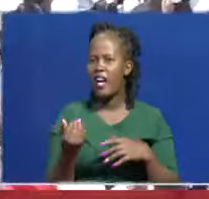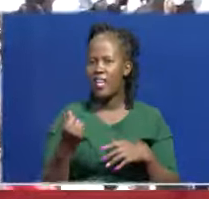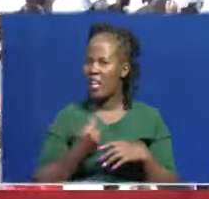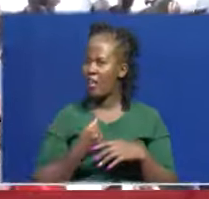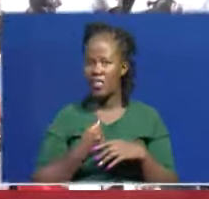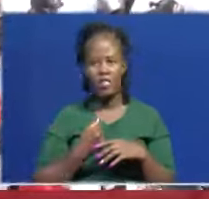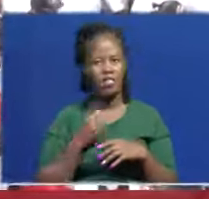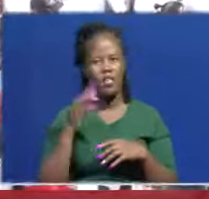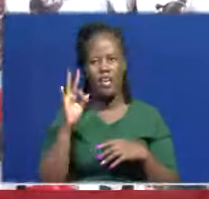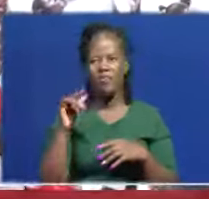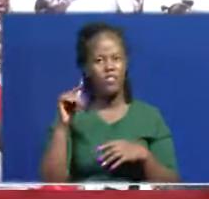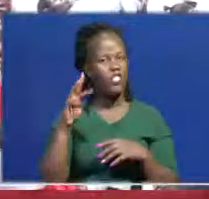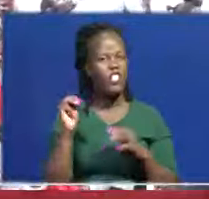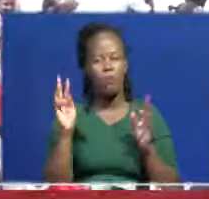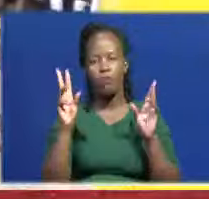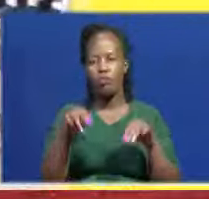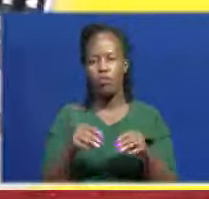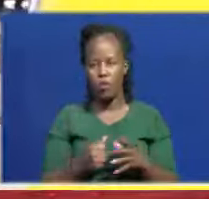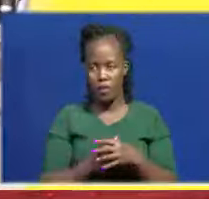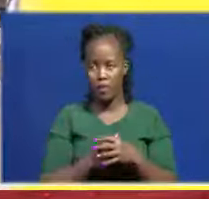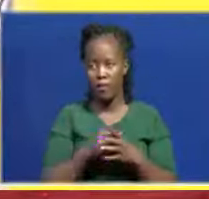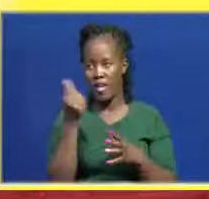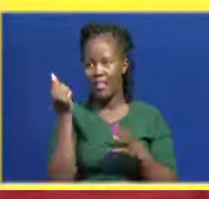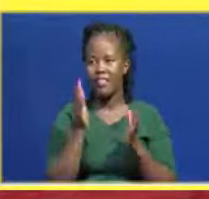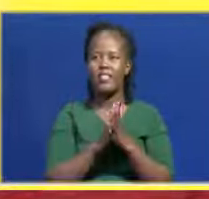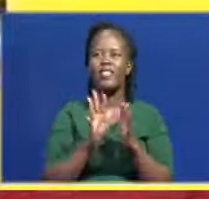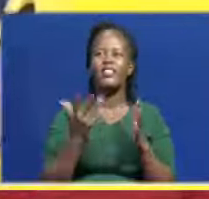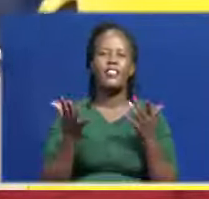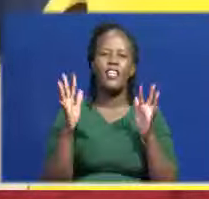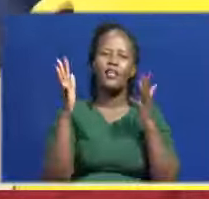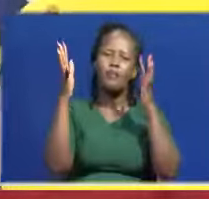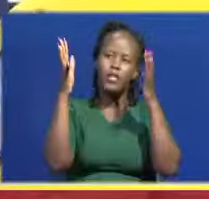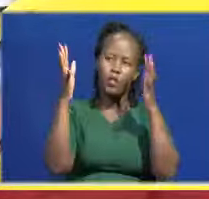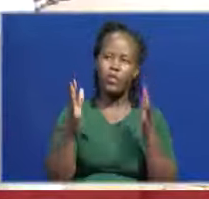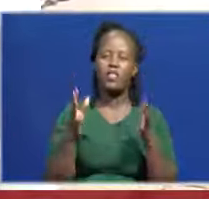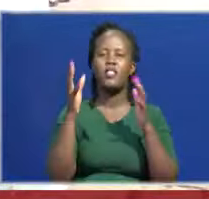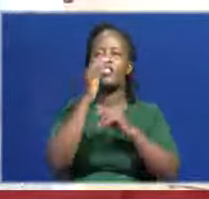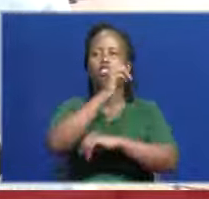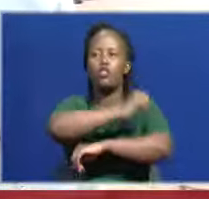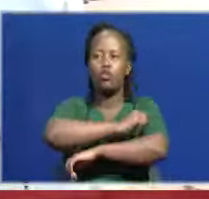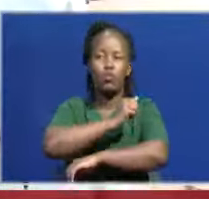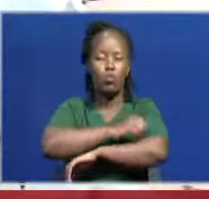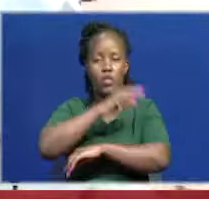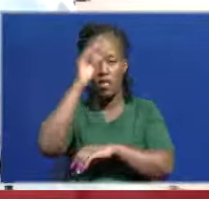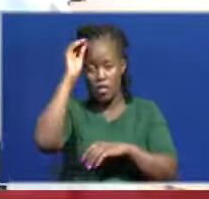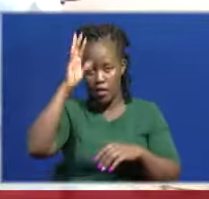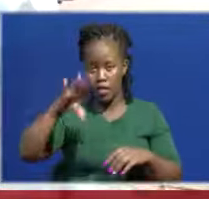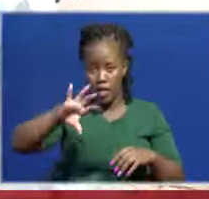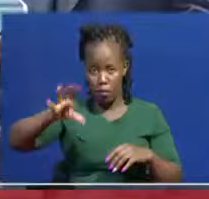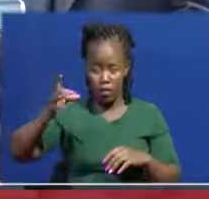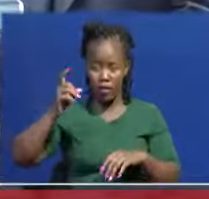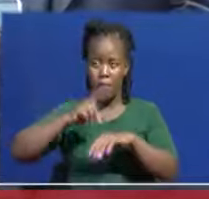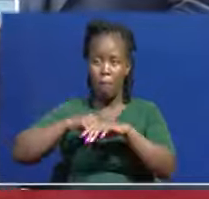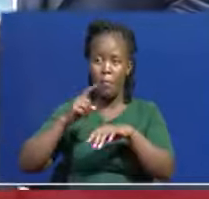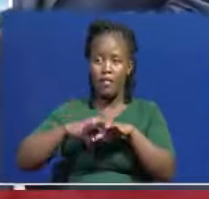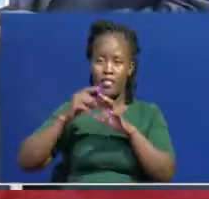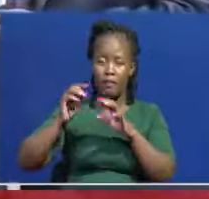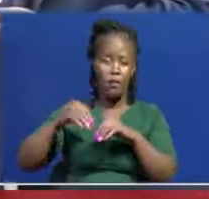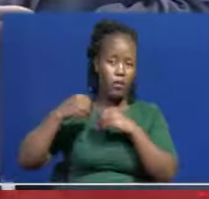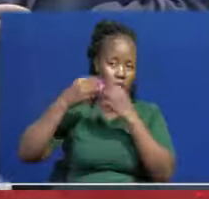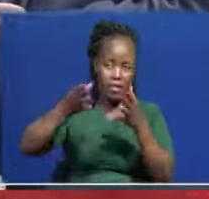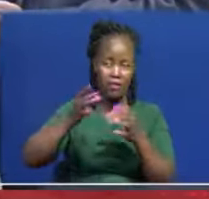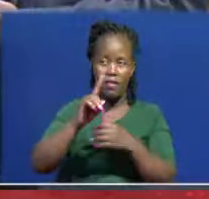Finally, it was jubilation at St. Anne Leoki Girls Secondary School in Kembu County as they received their first ever school